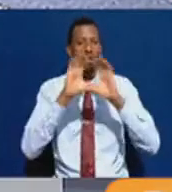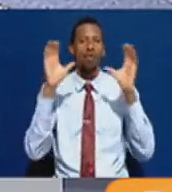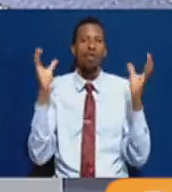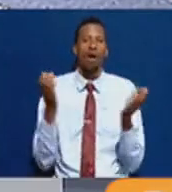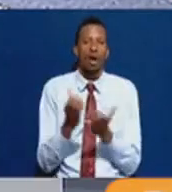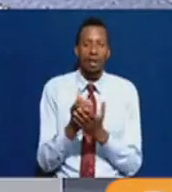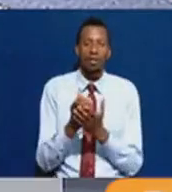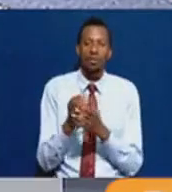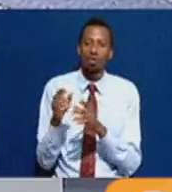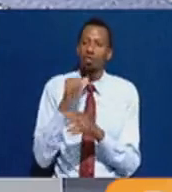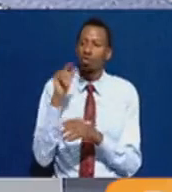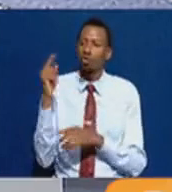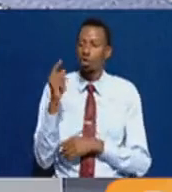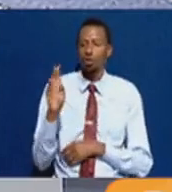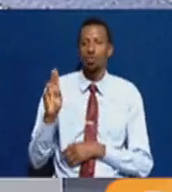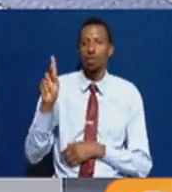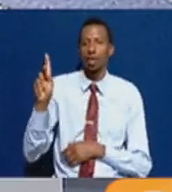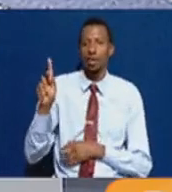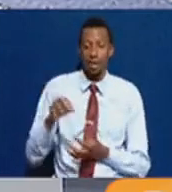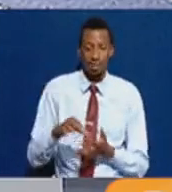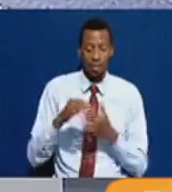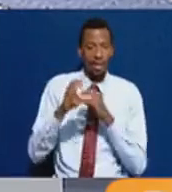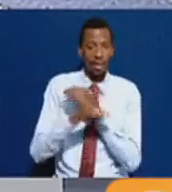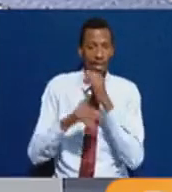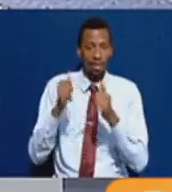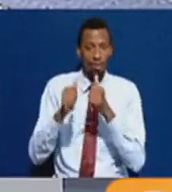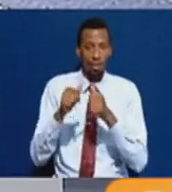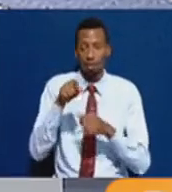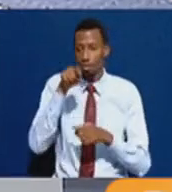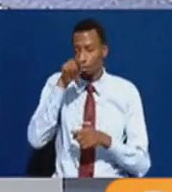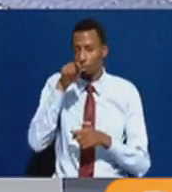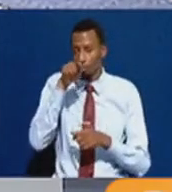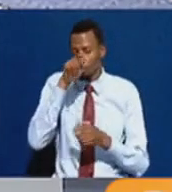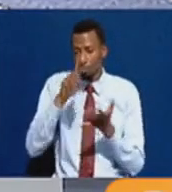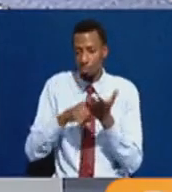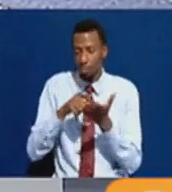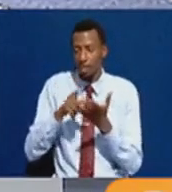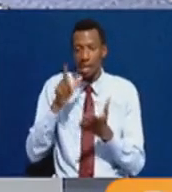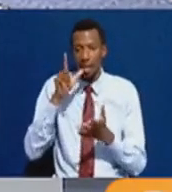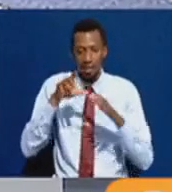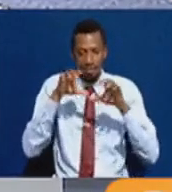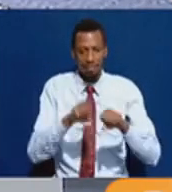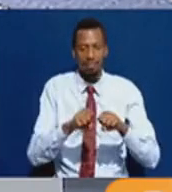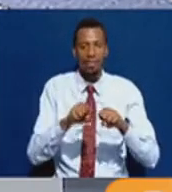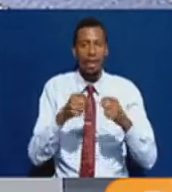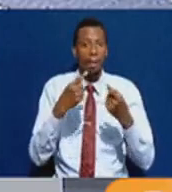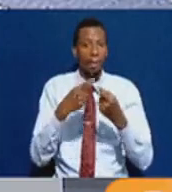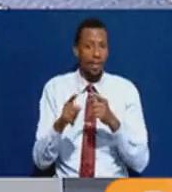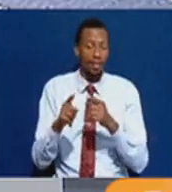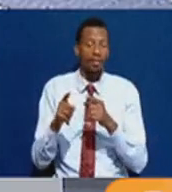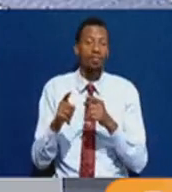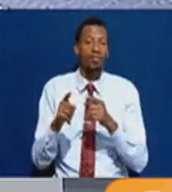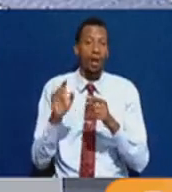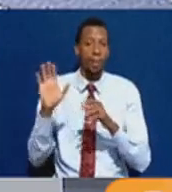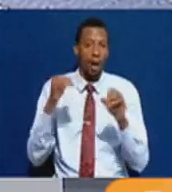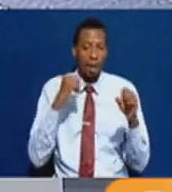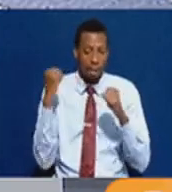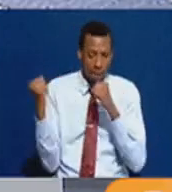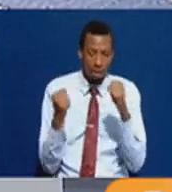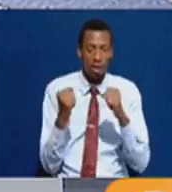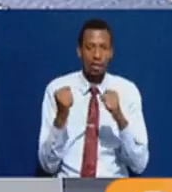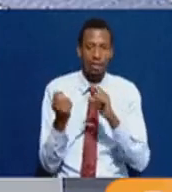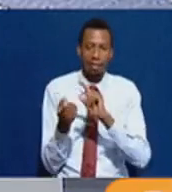especially in countries that were British colonies. The powers of the monarchy, however, have been changing with the times. And as a new reign begins for the